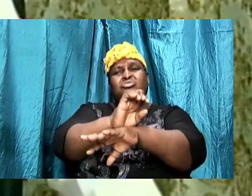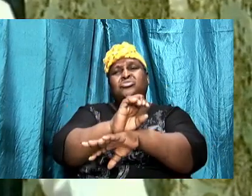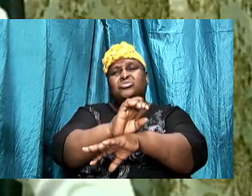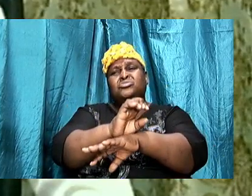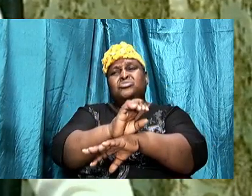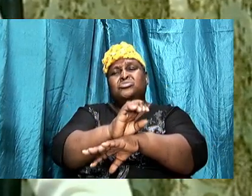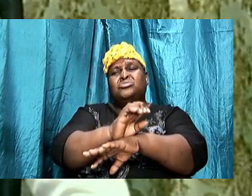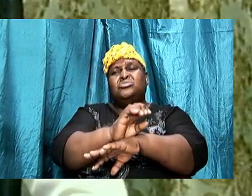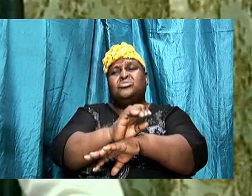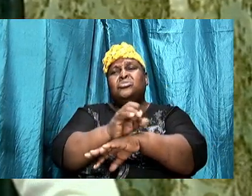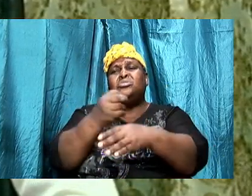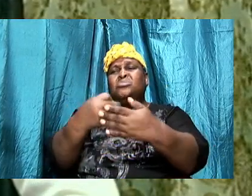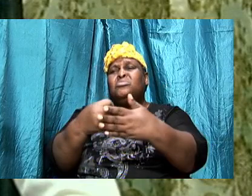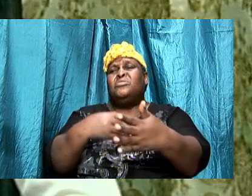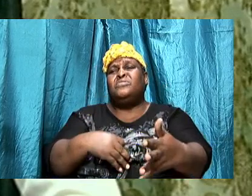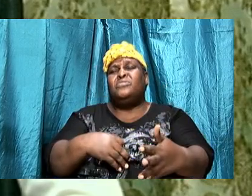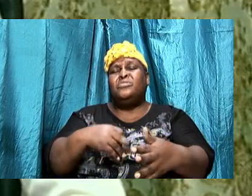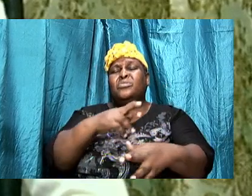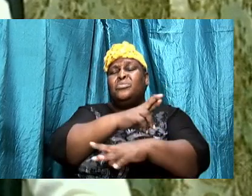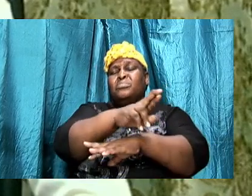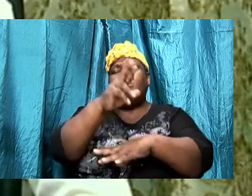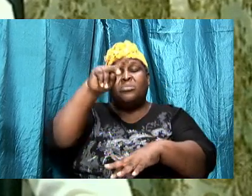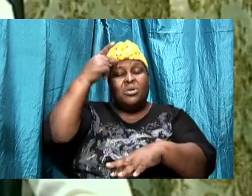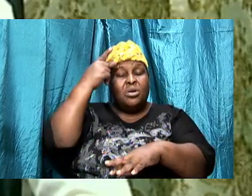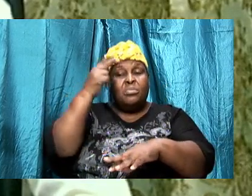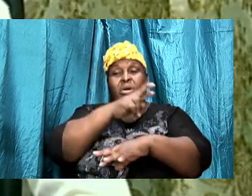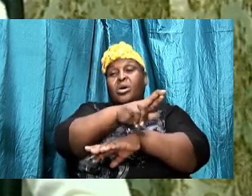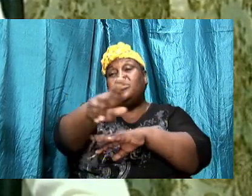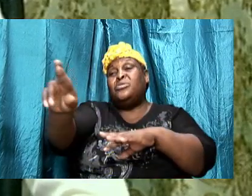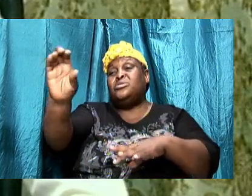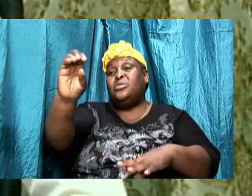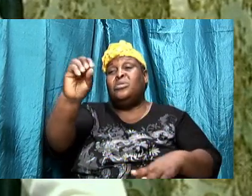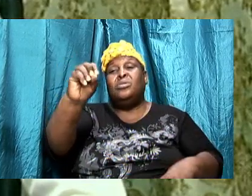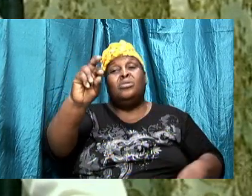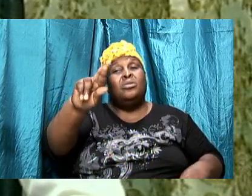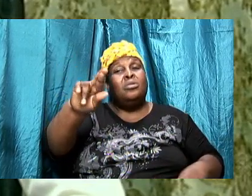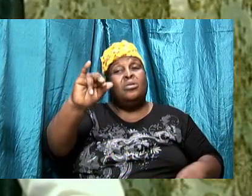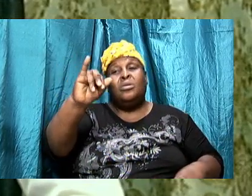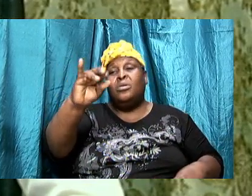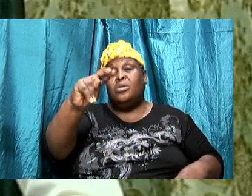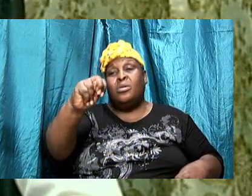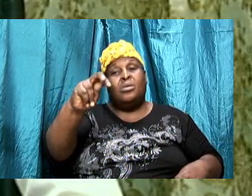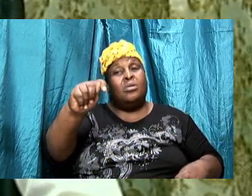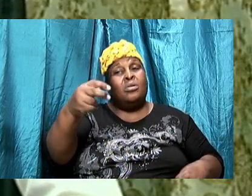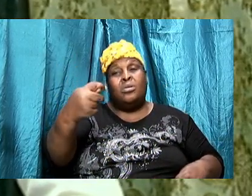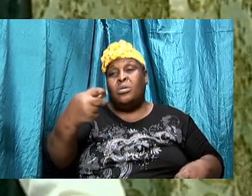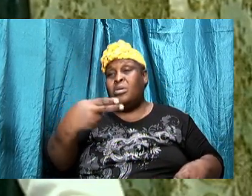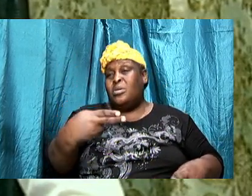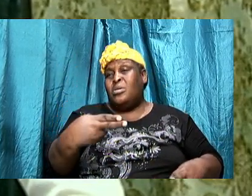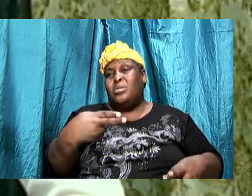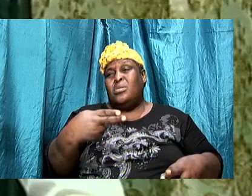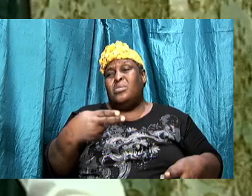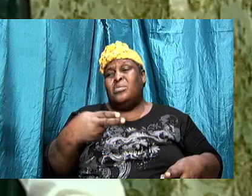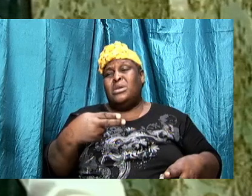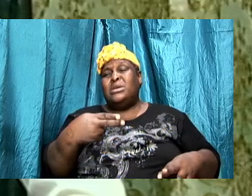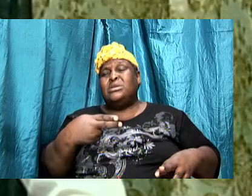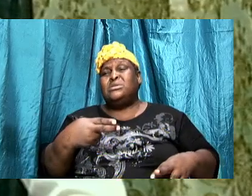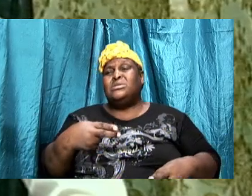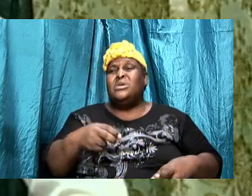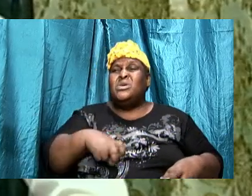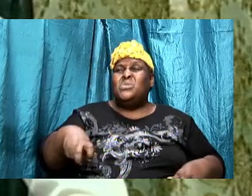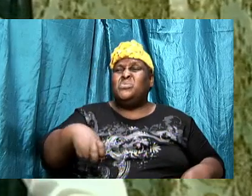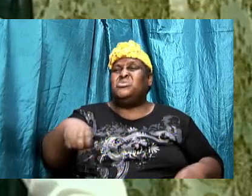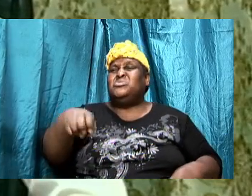he reached to Corinth, you know, he had traveled to some other location, and